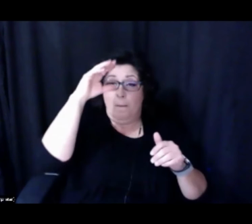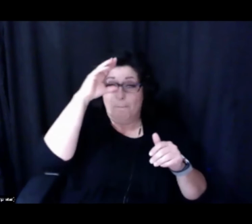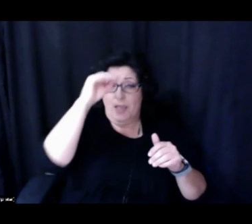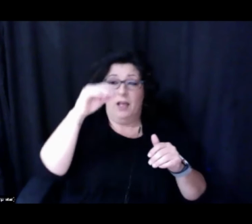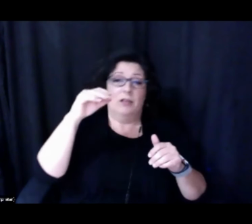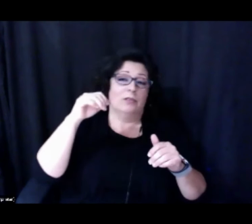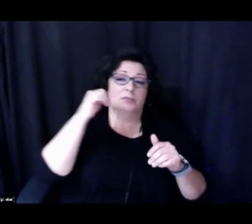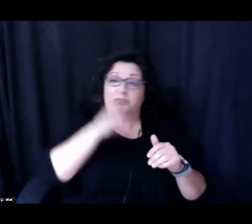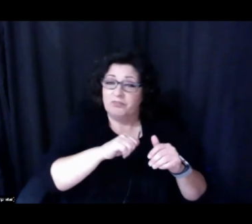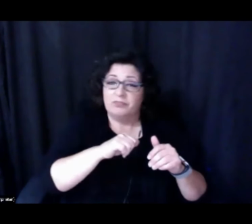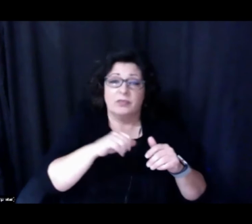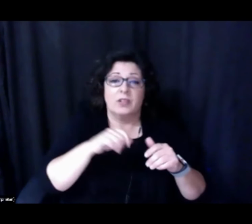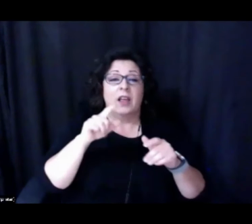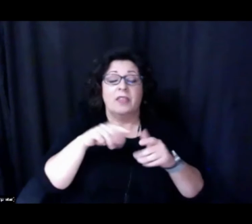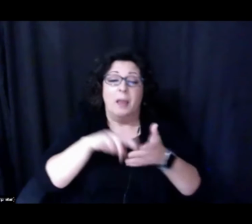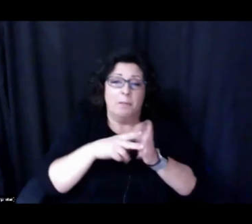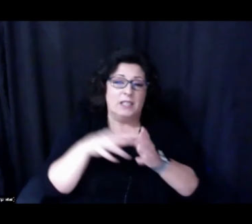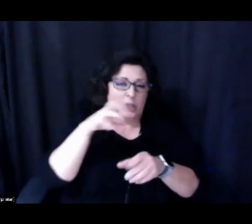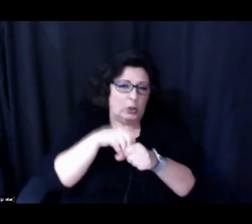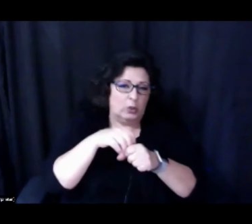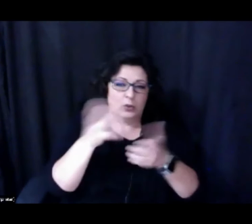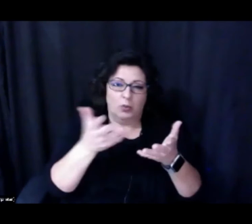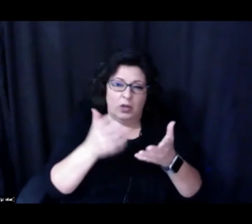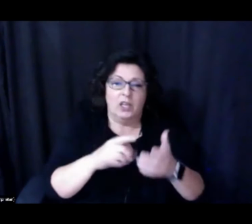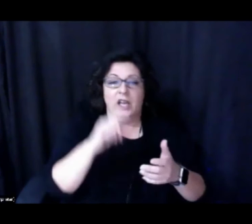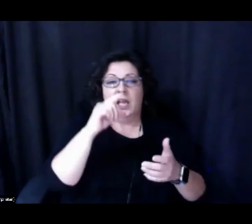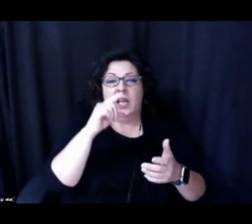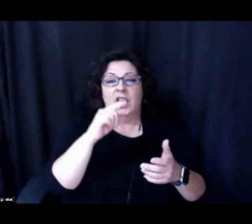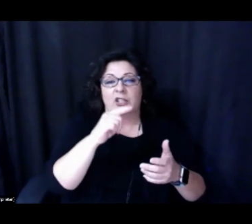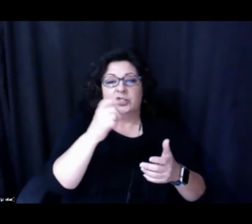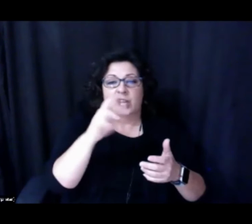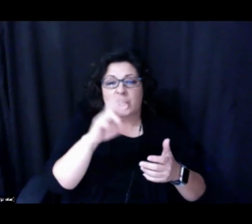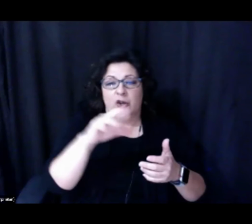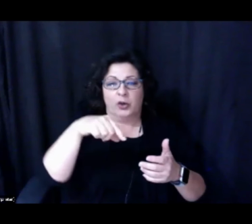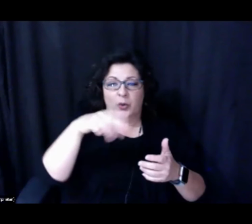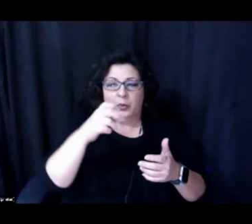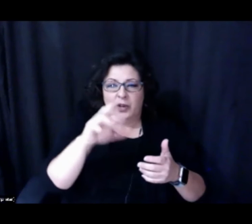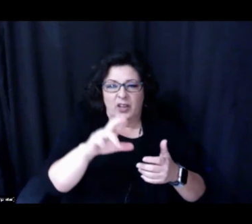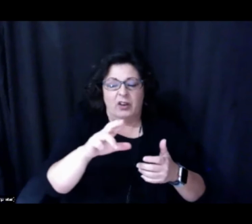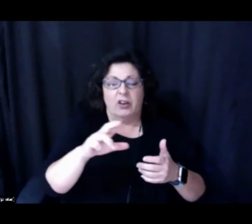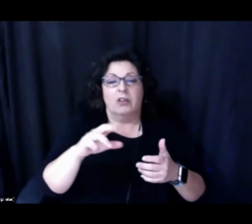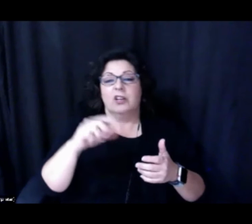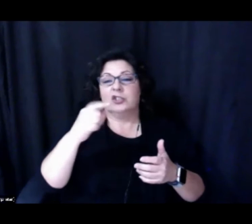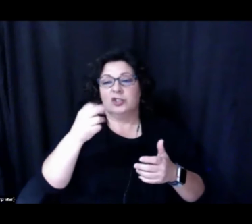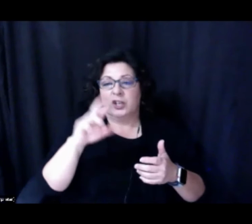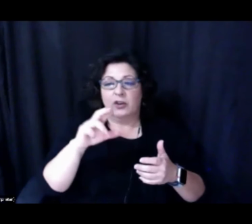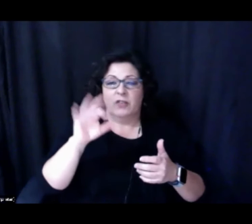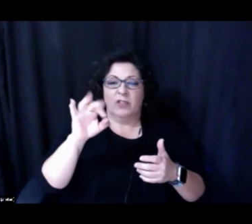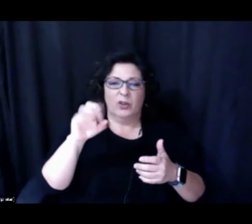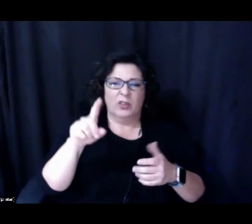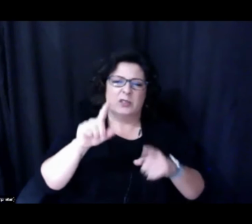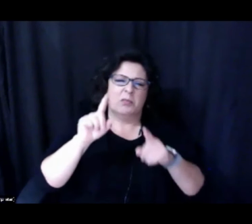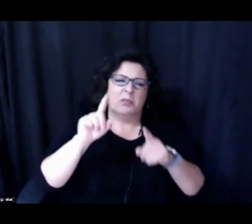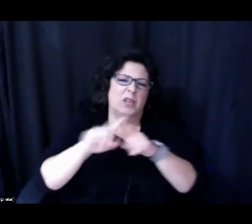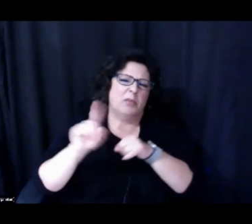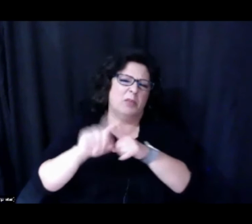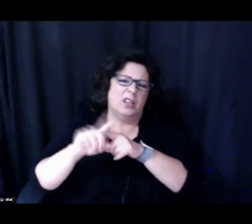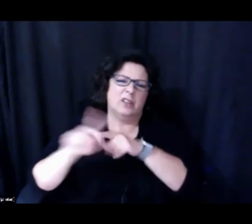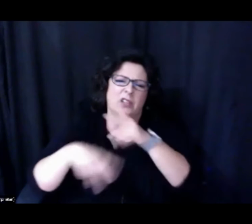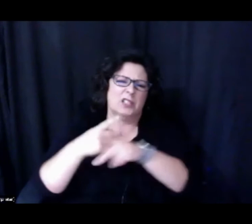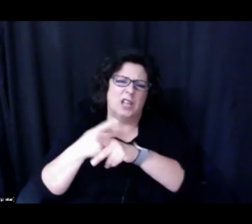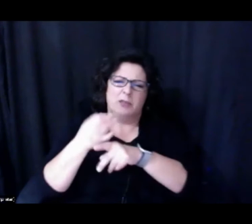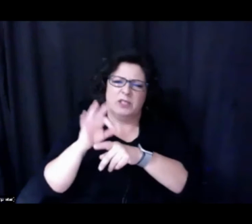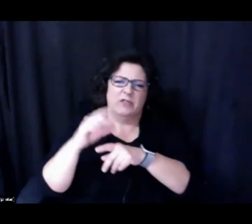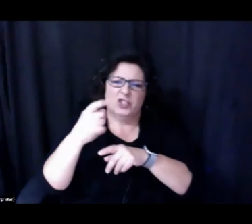term includes genderqueer, gender fluid, agender, and many others. There's many different types of